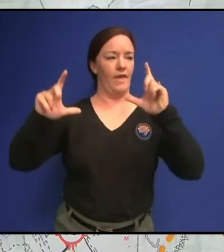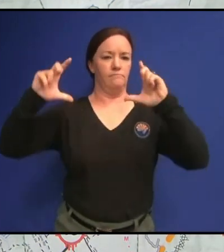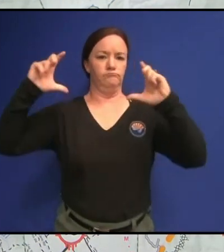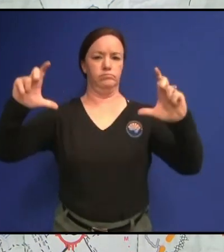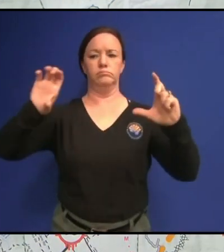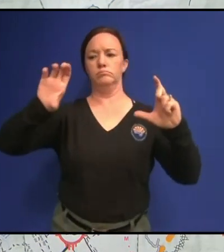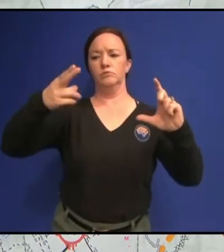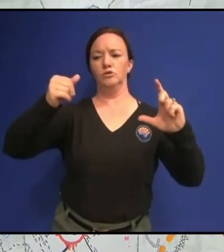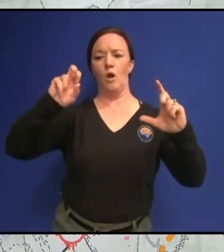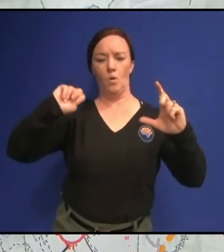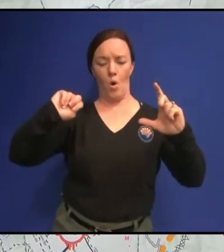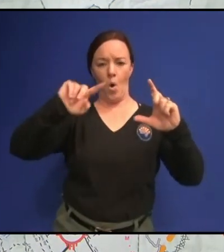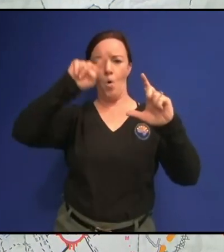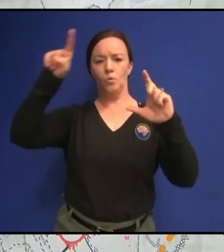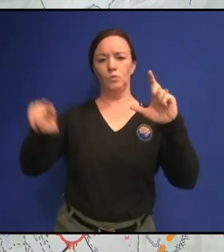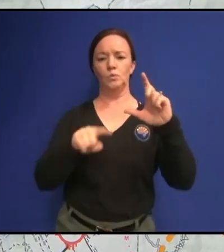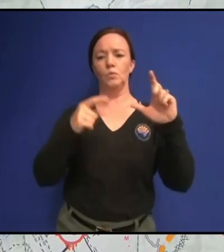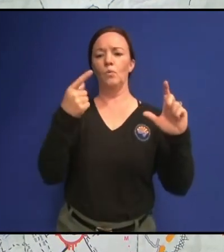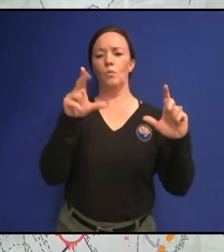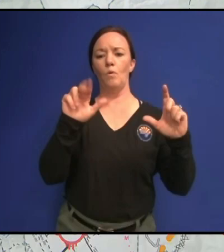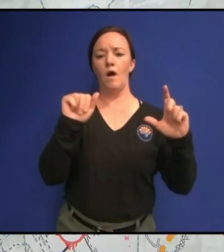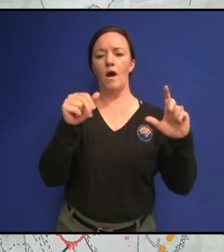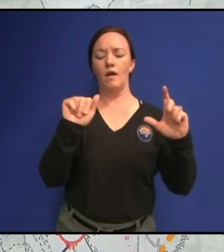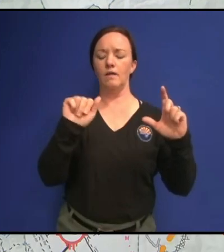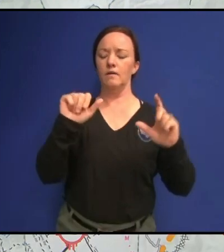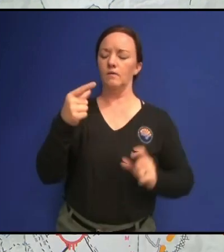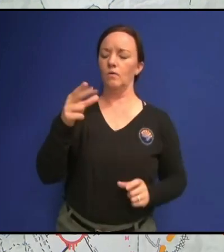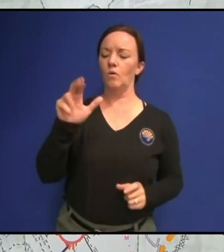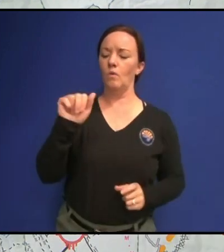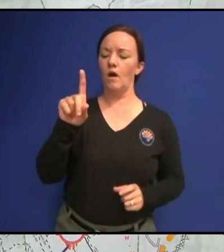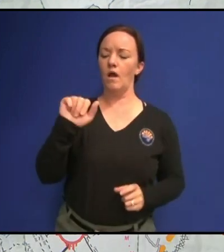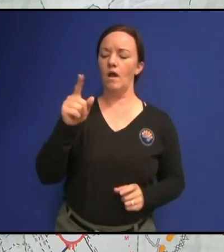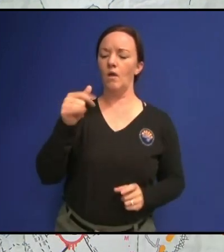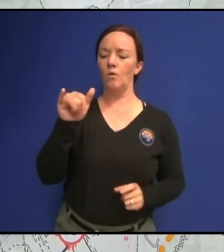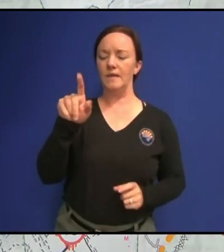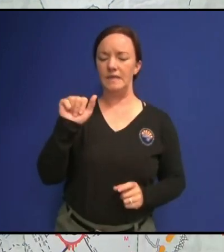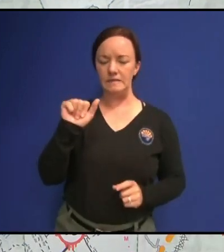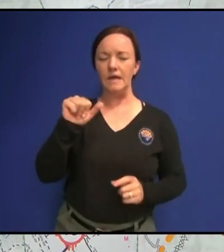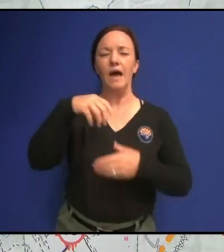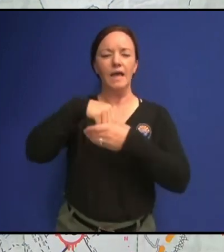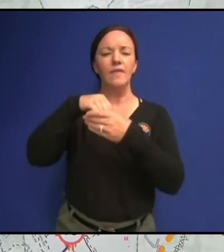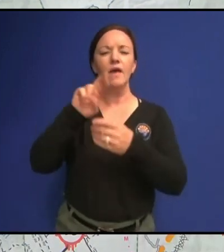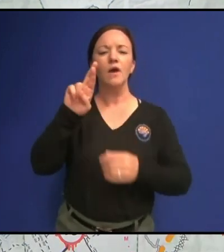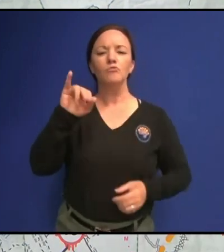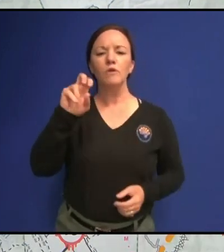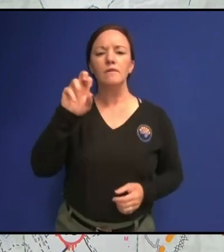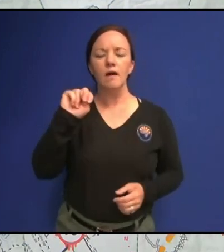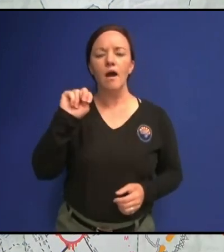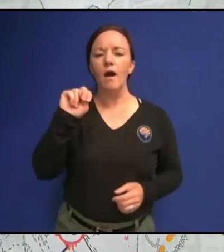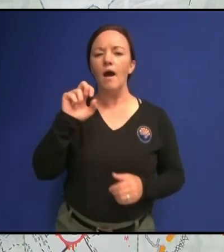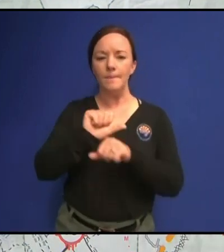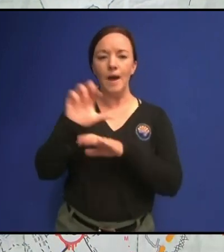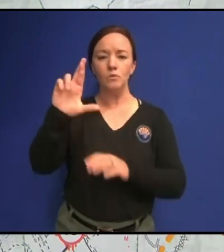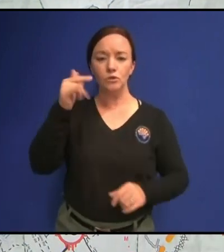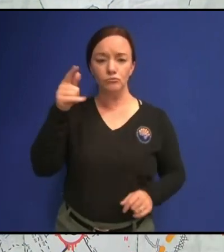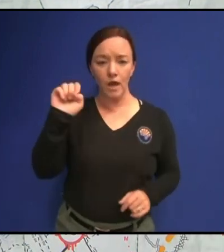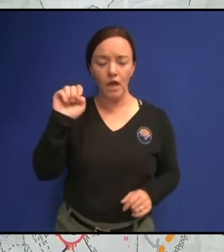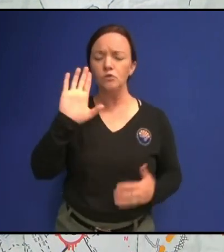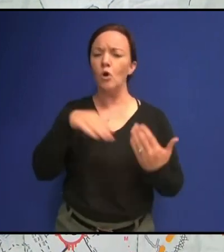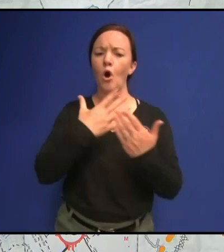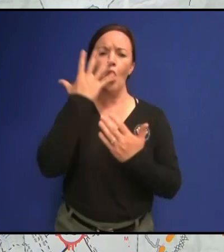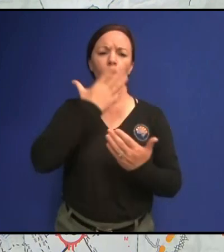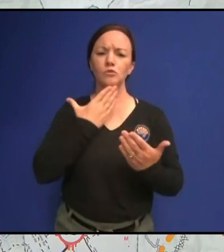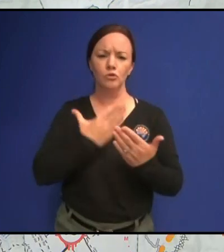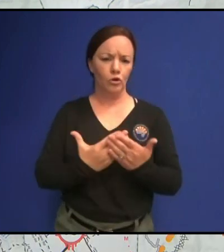and Guadalupita that is up in the Rincon Range, everything is looking good in that there's no fire that has been identified that was or